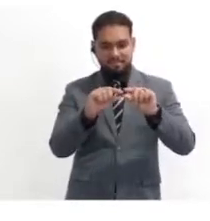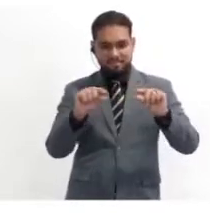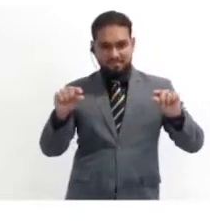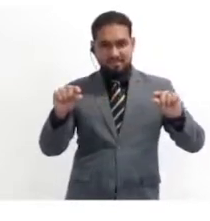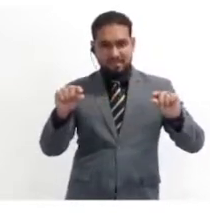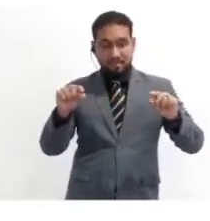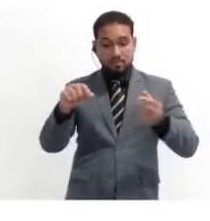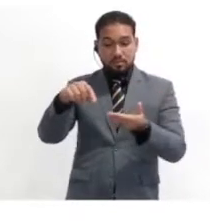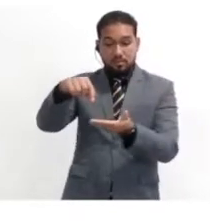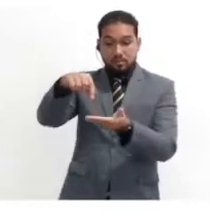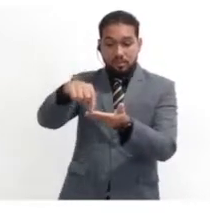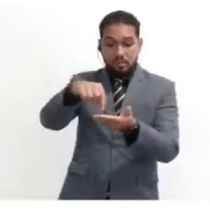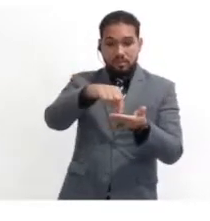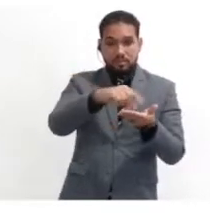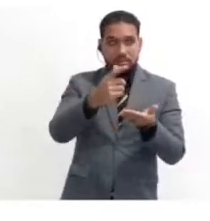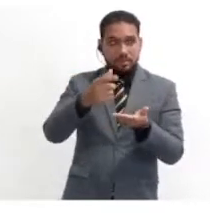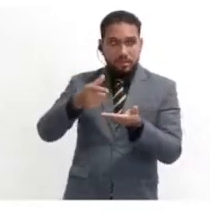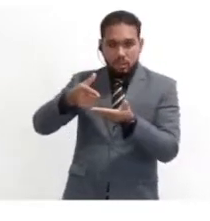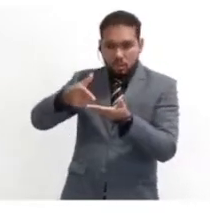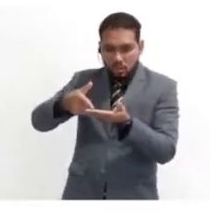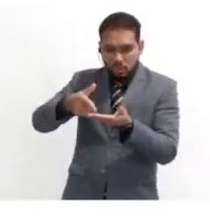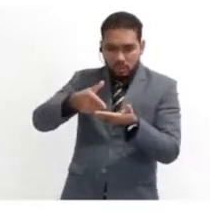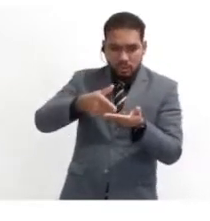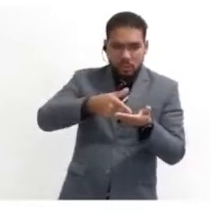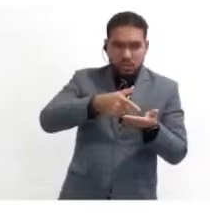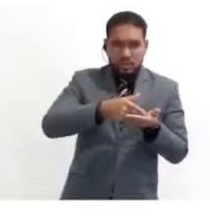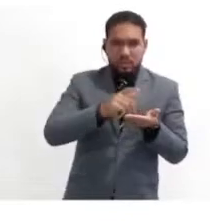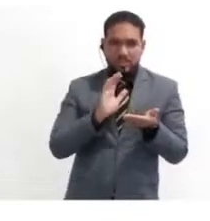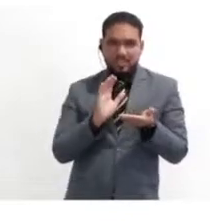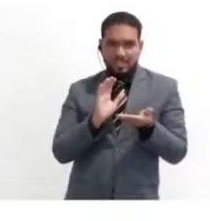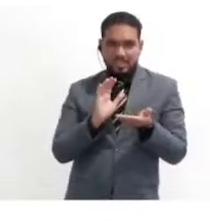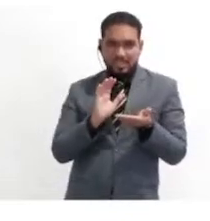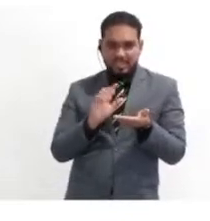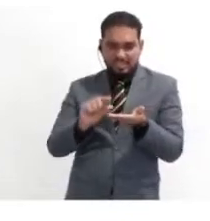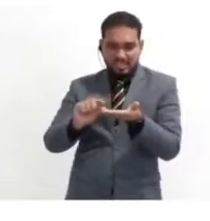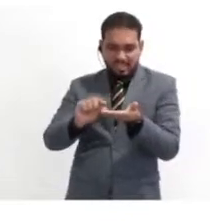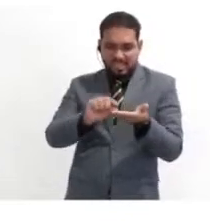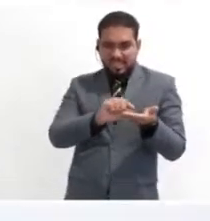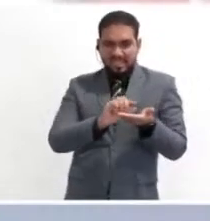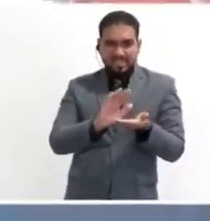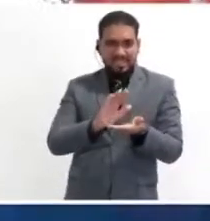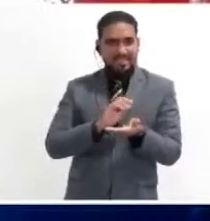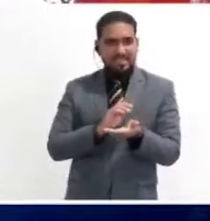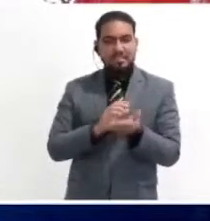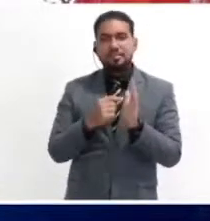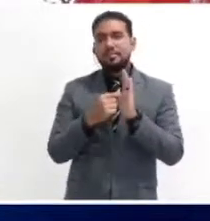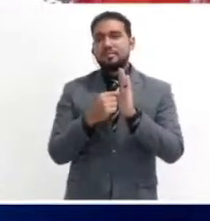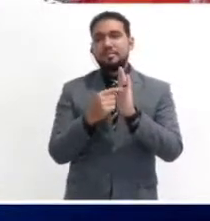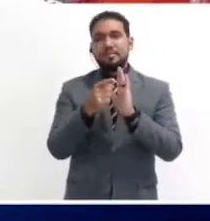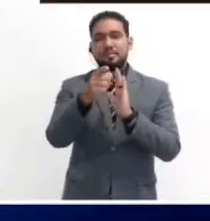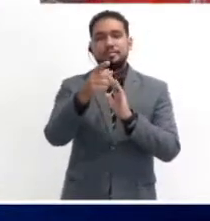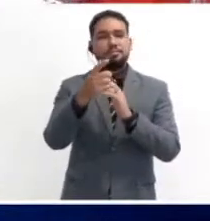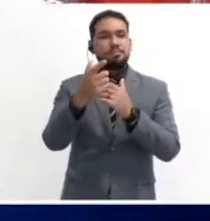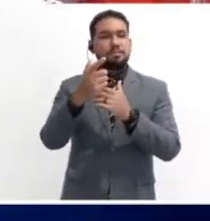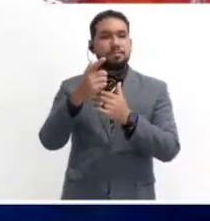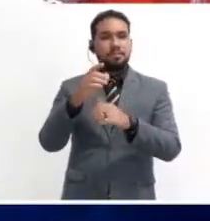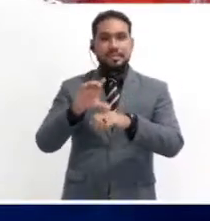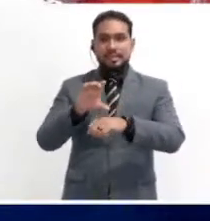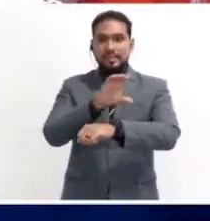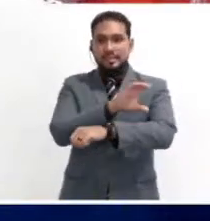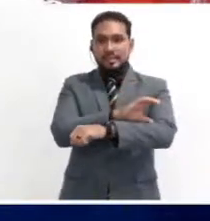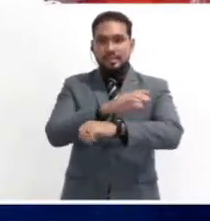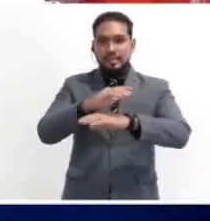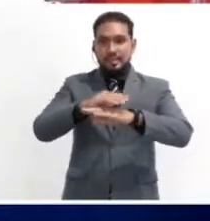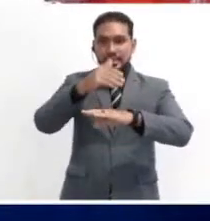you know, a desktop computer at home and you saw the little black components on a green board, that's what you're